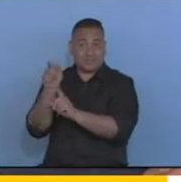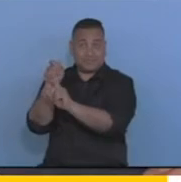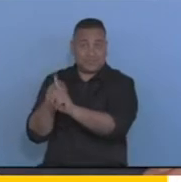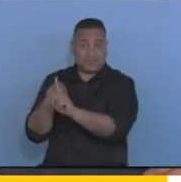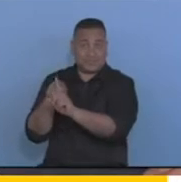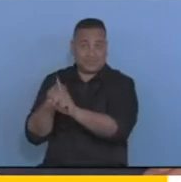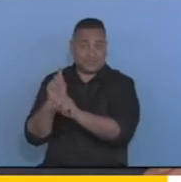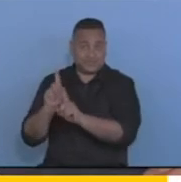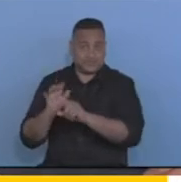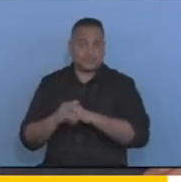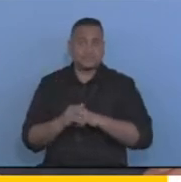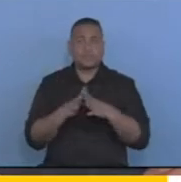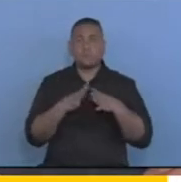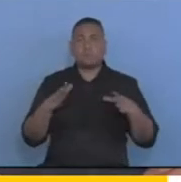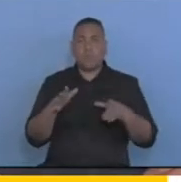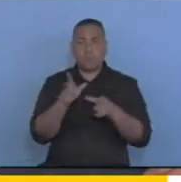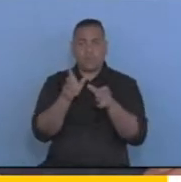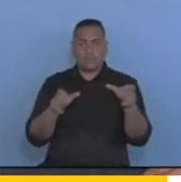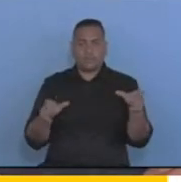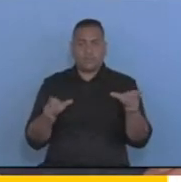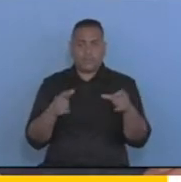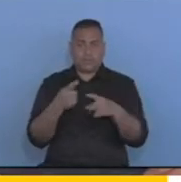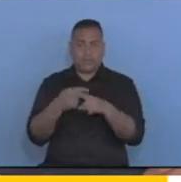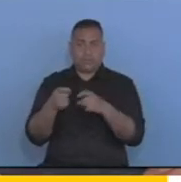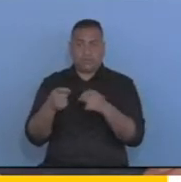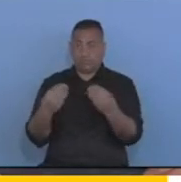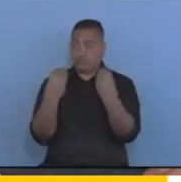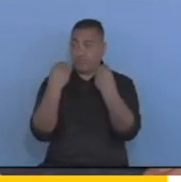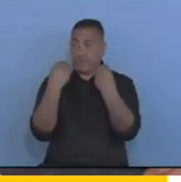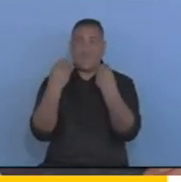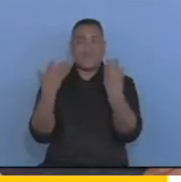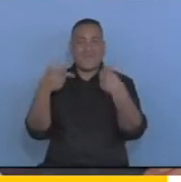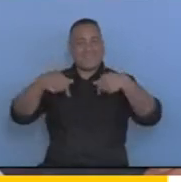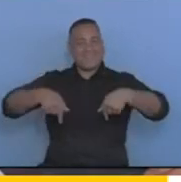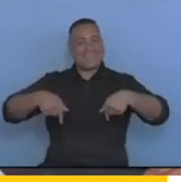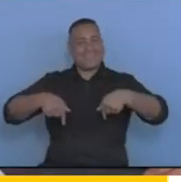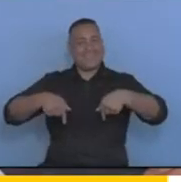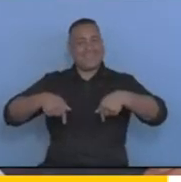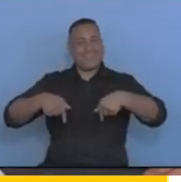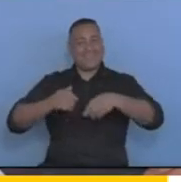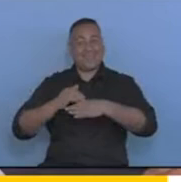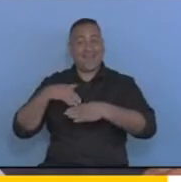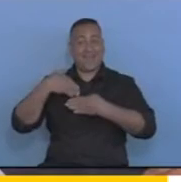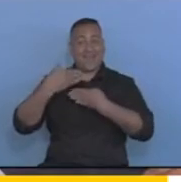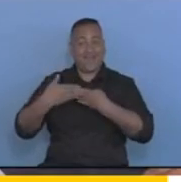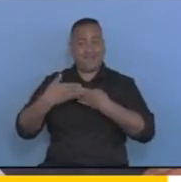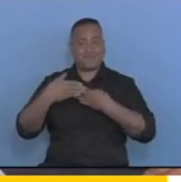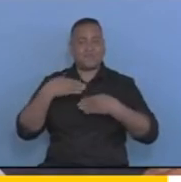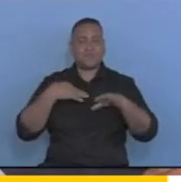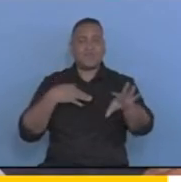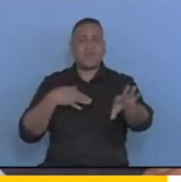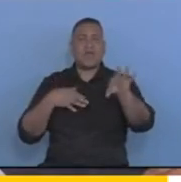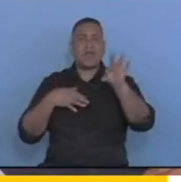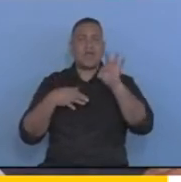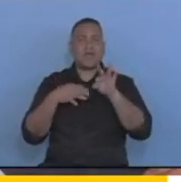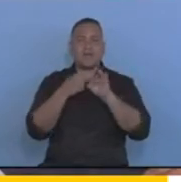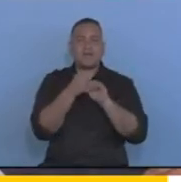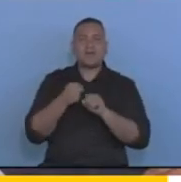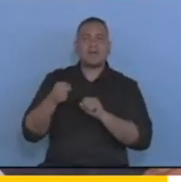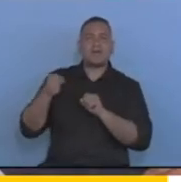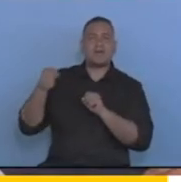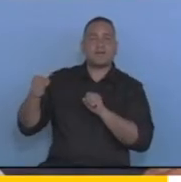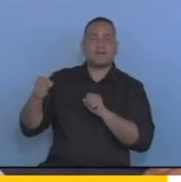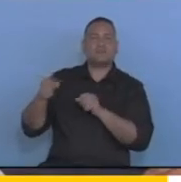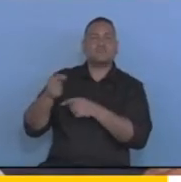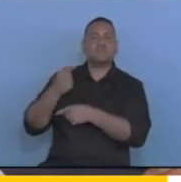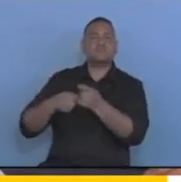that came through the training year by us, and then he was selected after competition, internal and